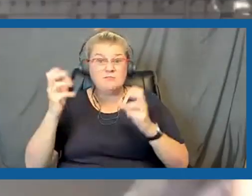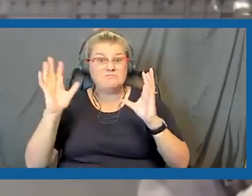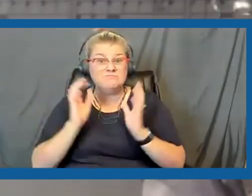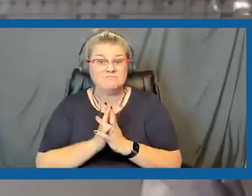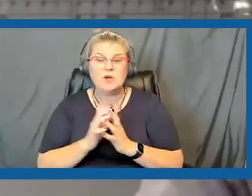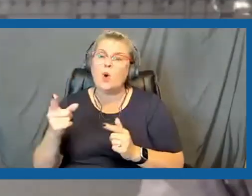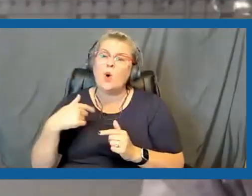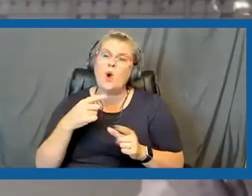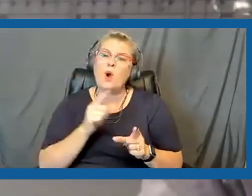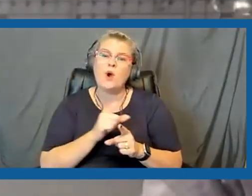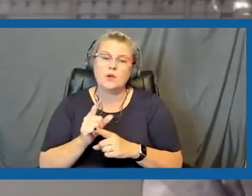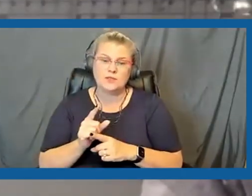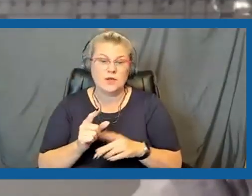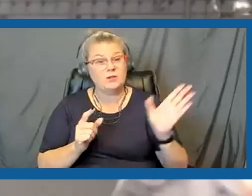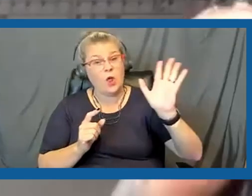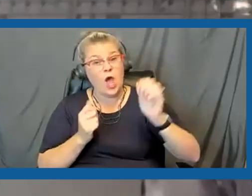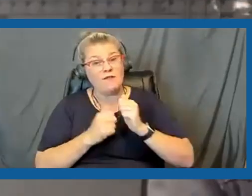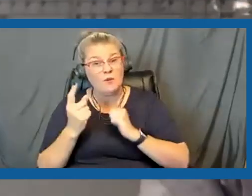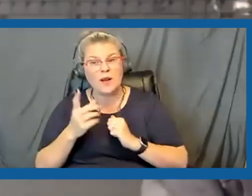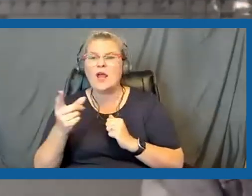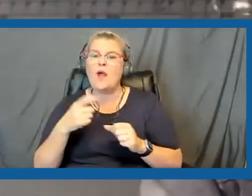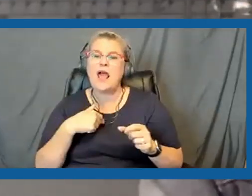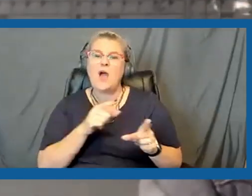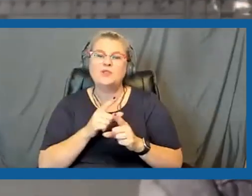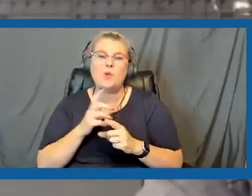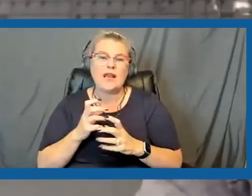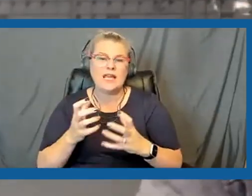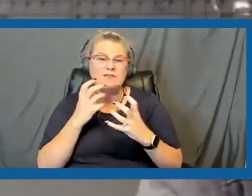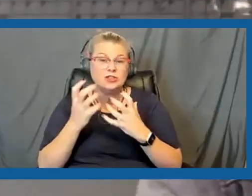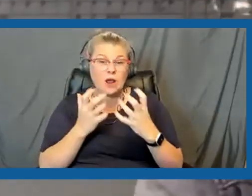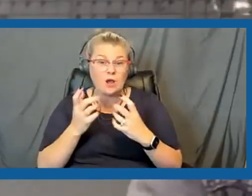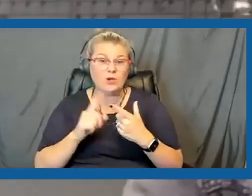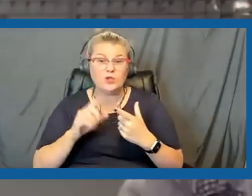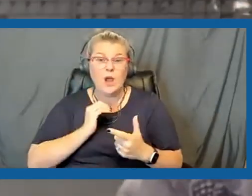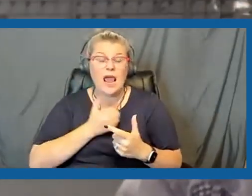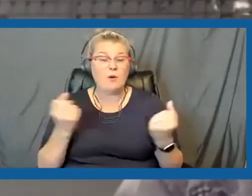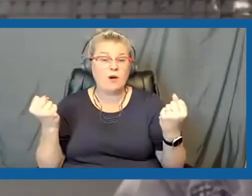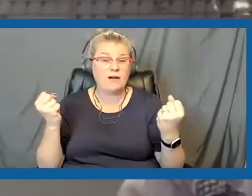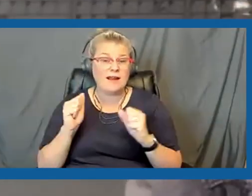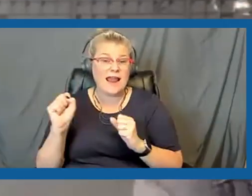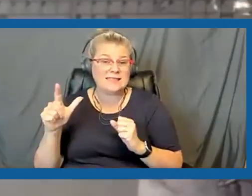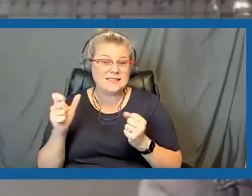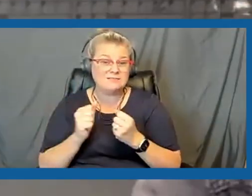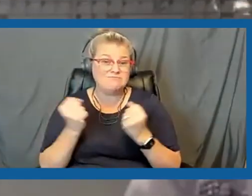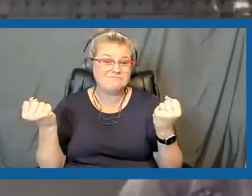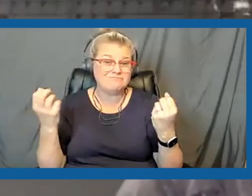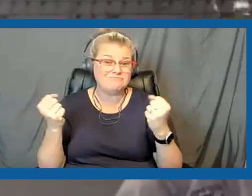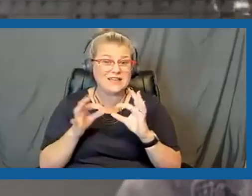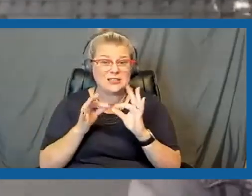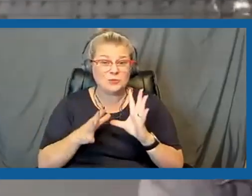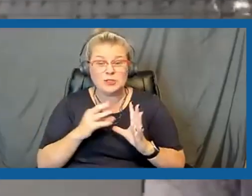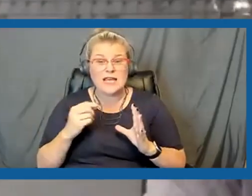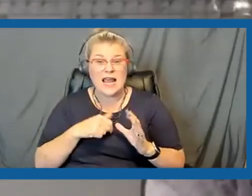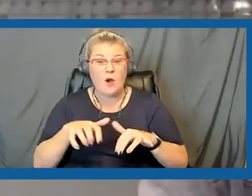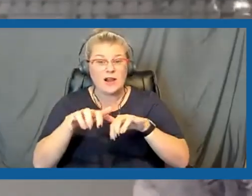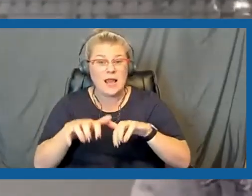Yeah, and I do want to just, everybody. yeah, and I want to give a shout out to our sign language interpreters and our closed captioners